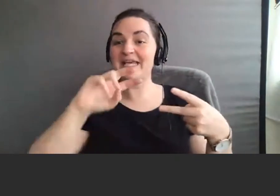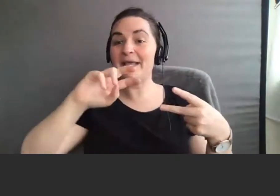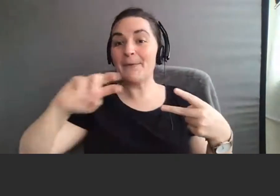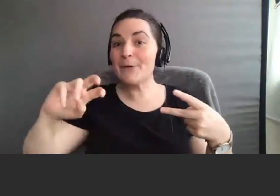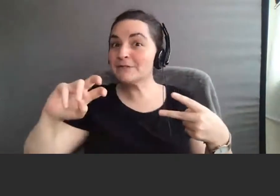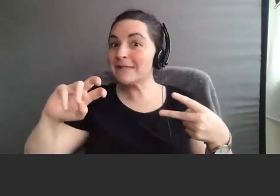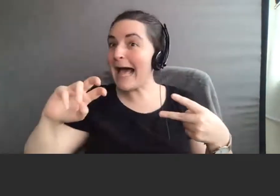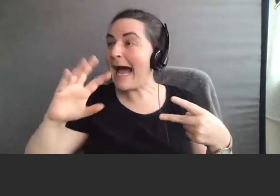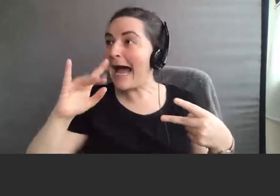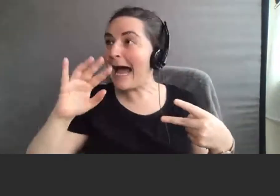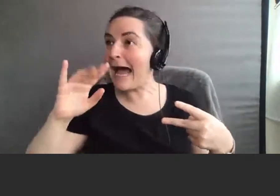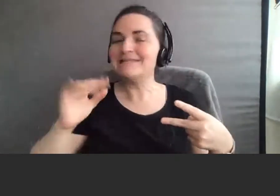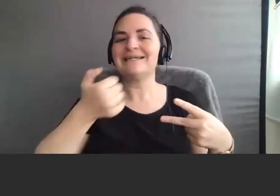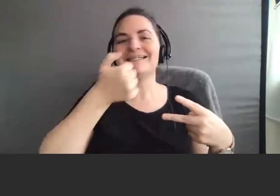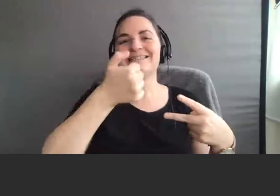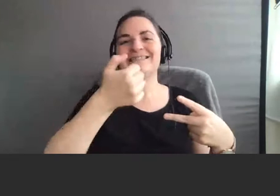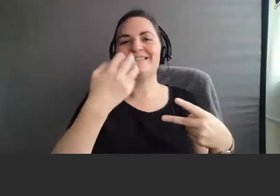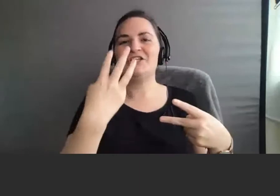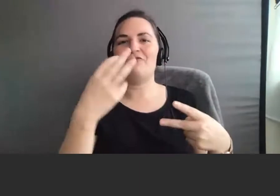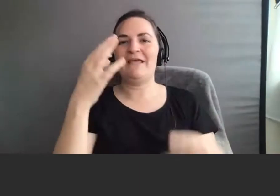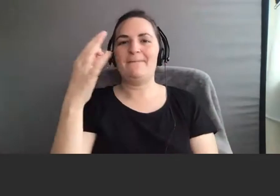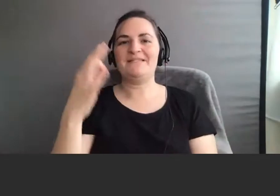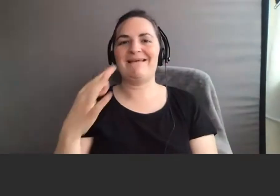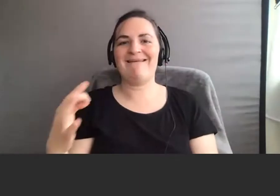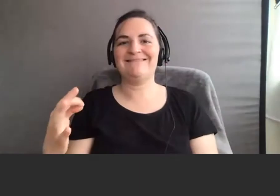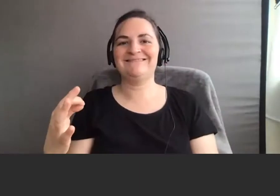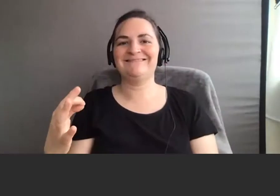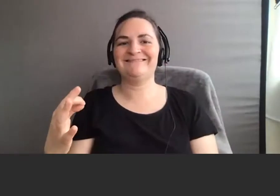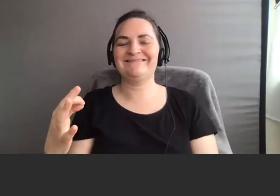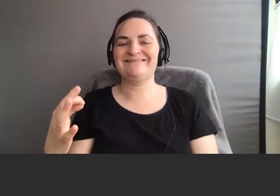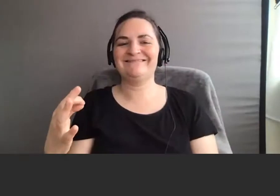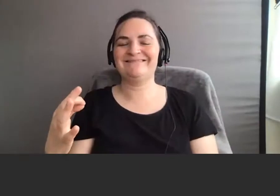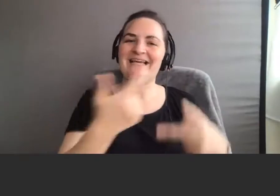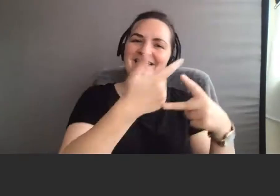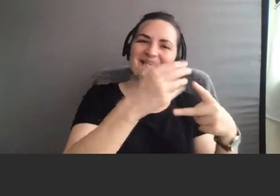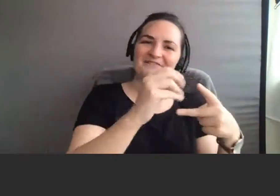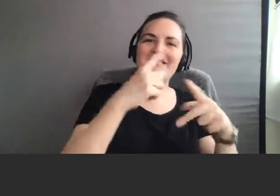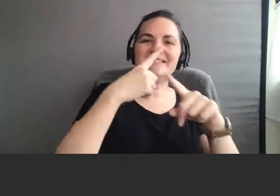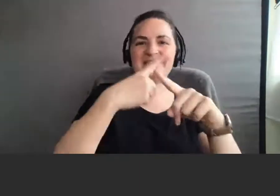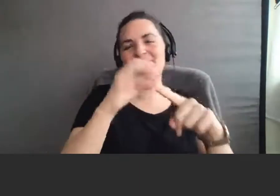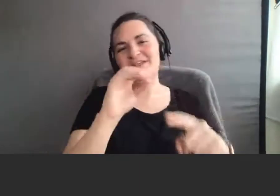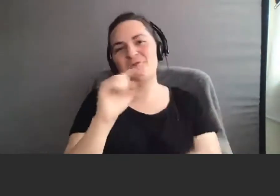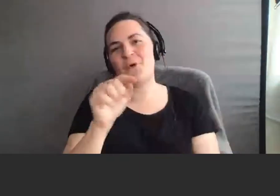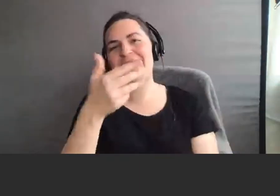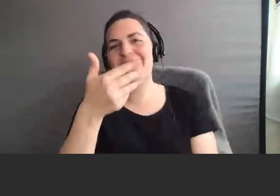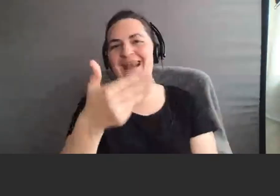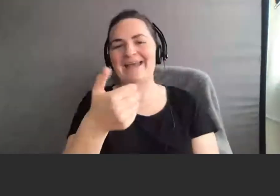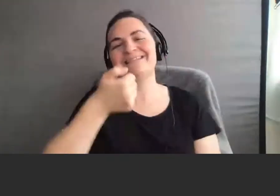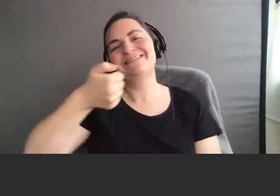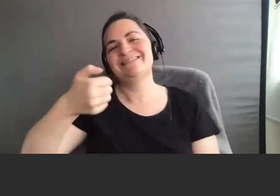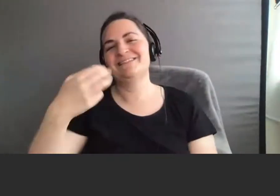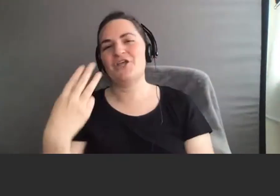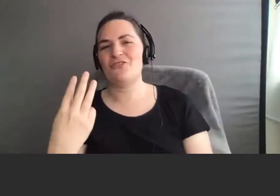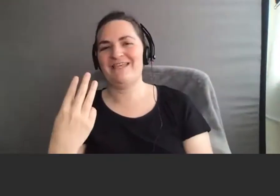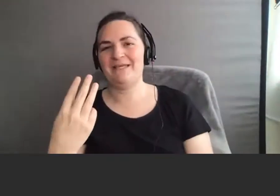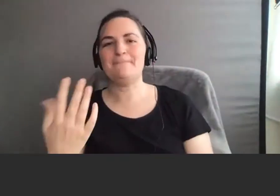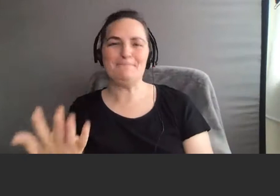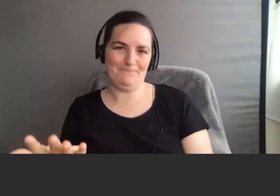I'm going to tell you, 63%, because 70 times 0.9 is 63. Okay.